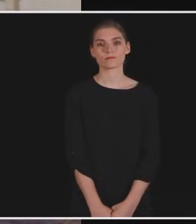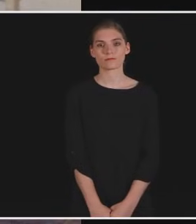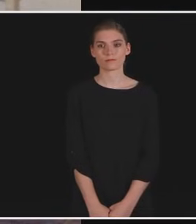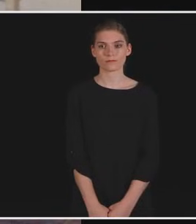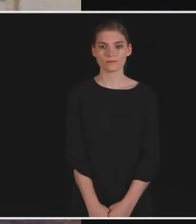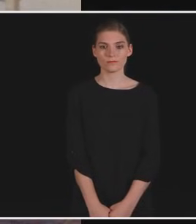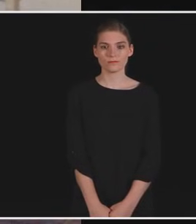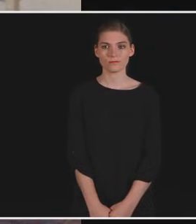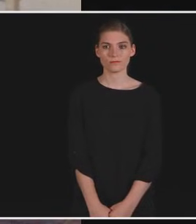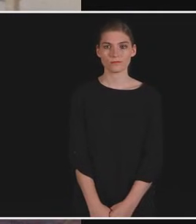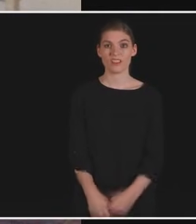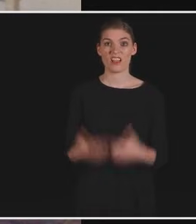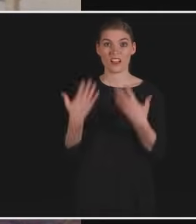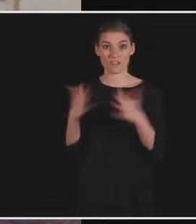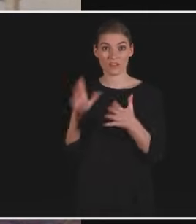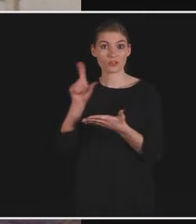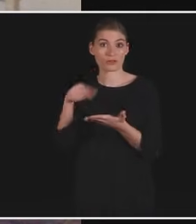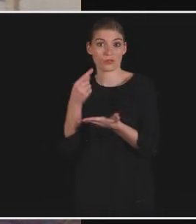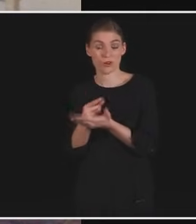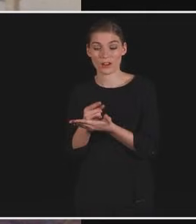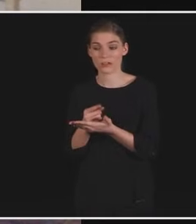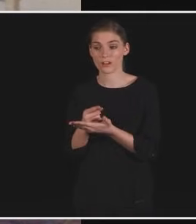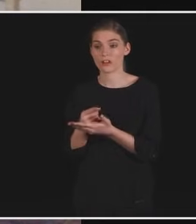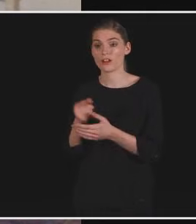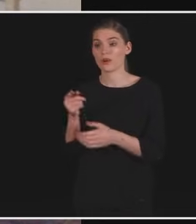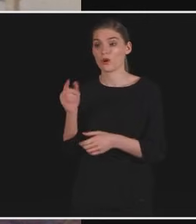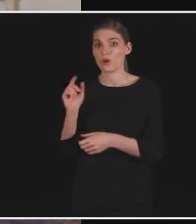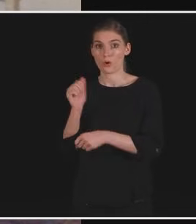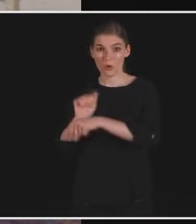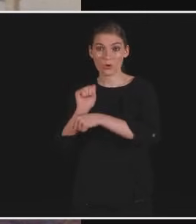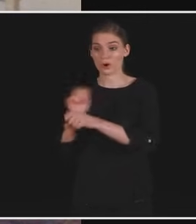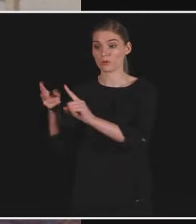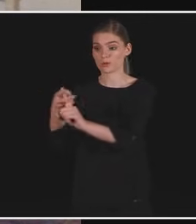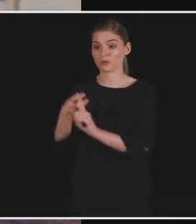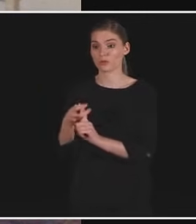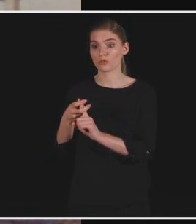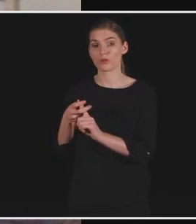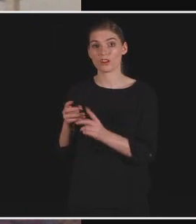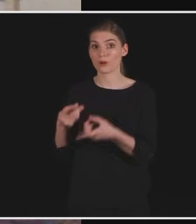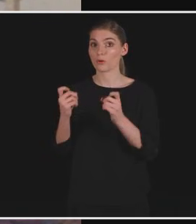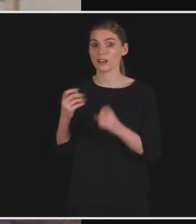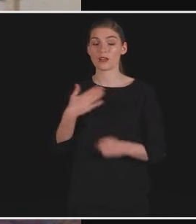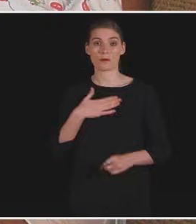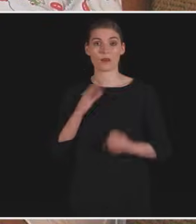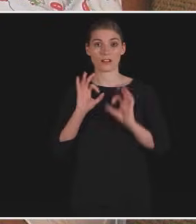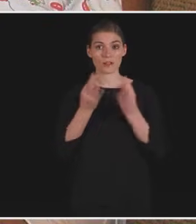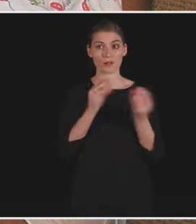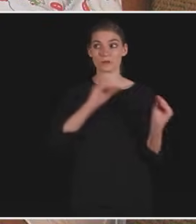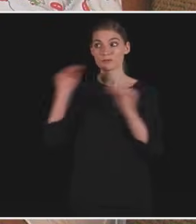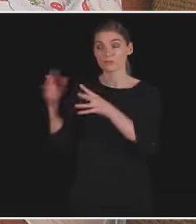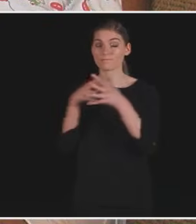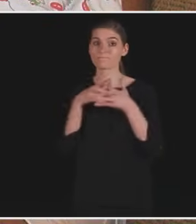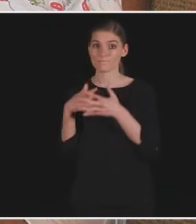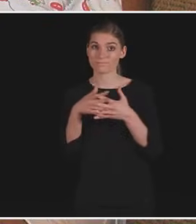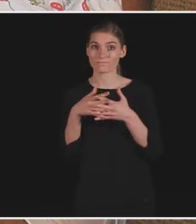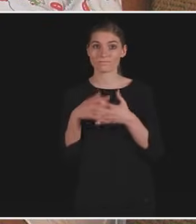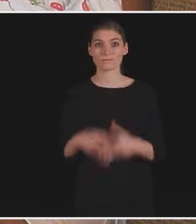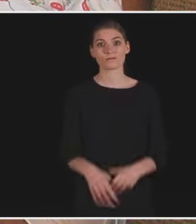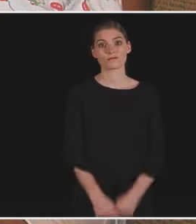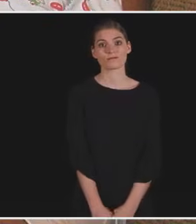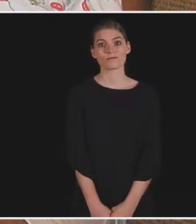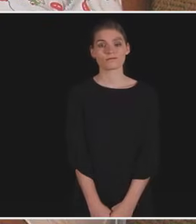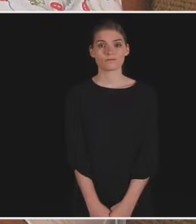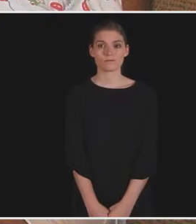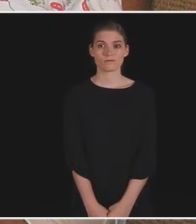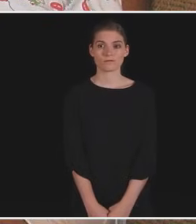science, after which she was hired straight out of college and moved to America with my dad, me, and my two younger